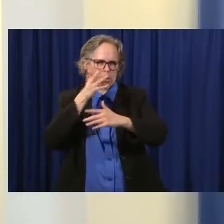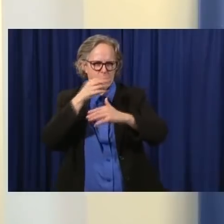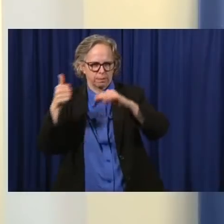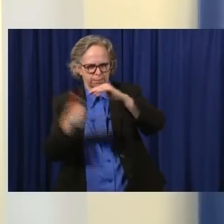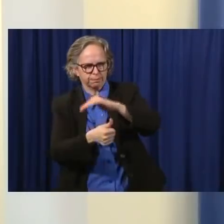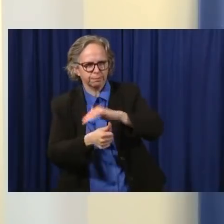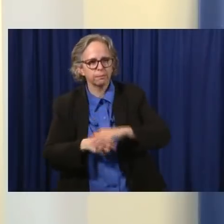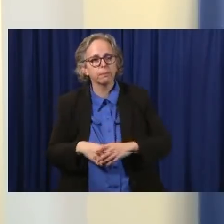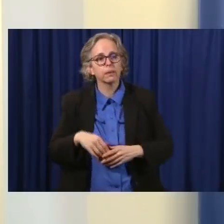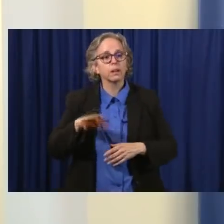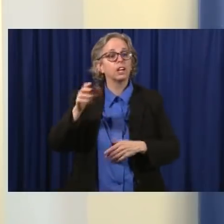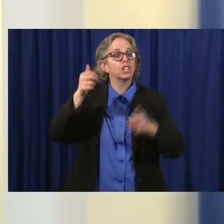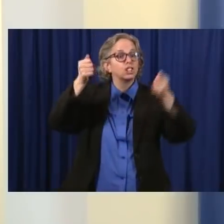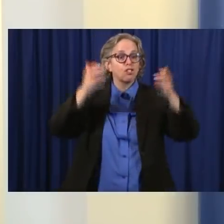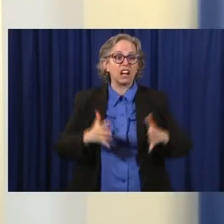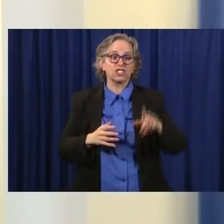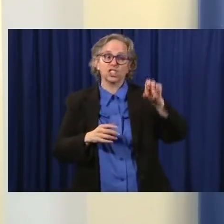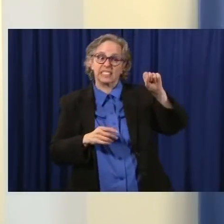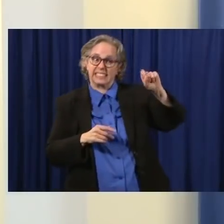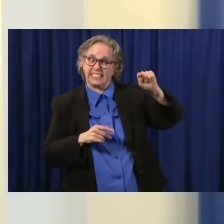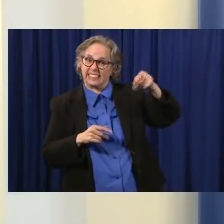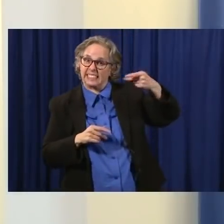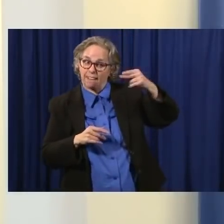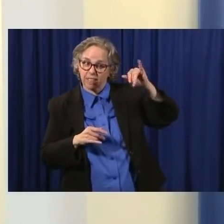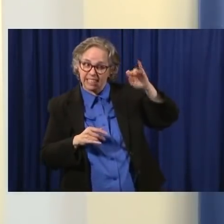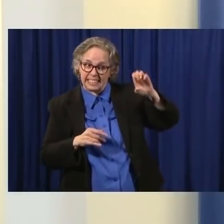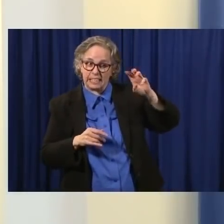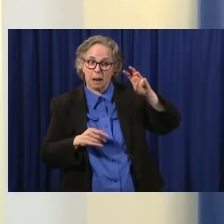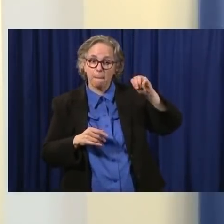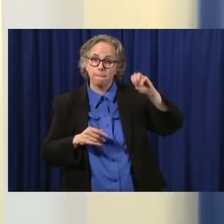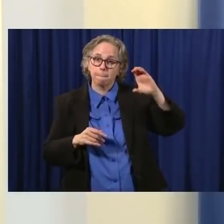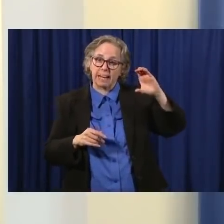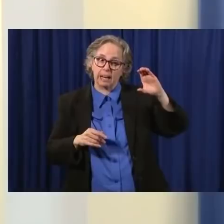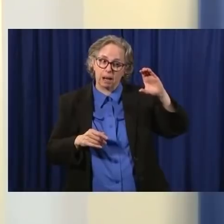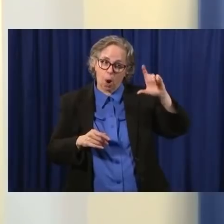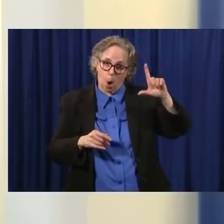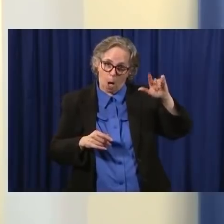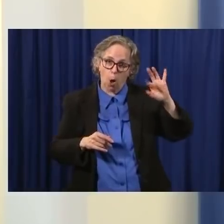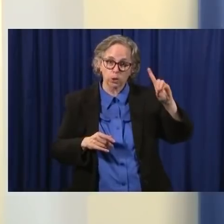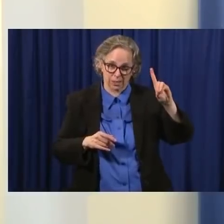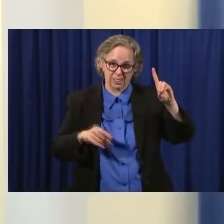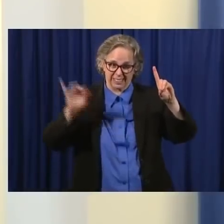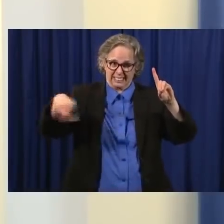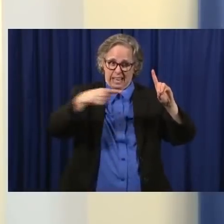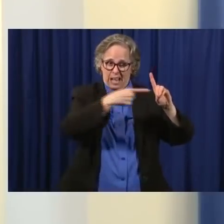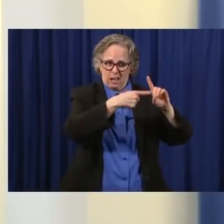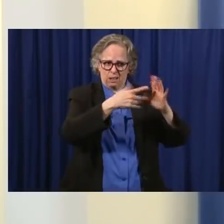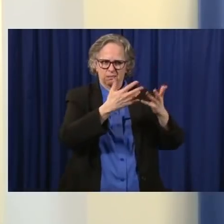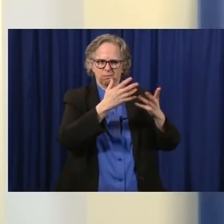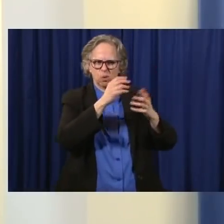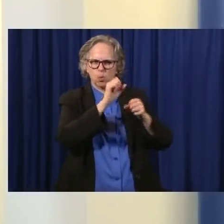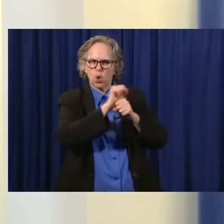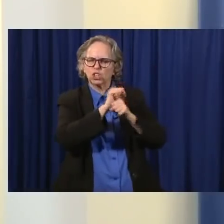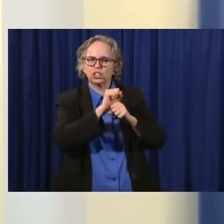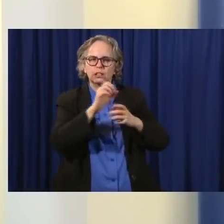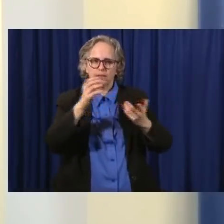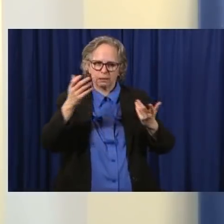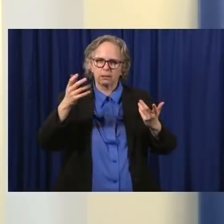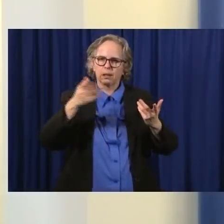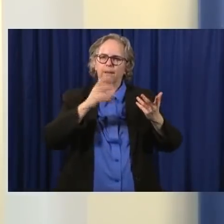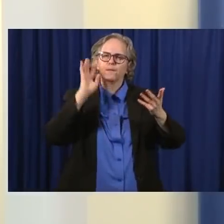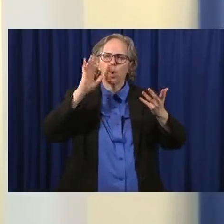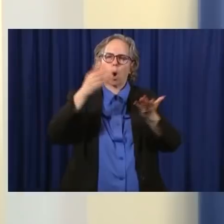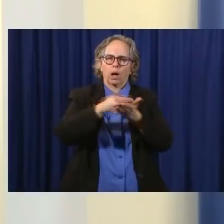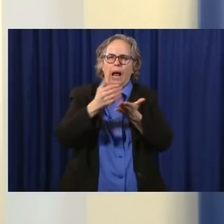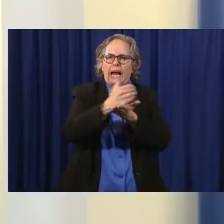McLeod from the Bureau of Workmen's Compensation, because she's really helped enable us to be able to do what the governor has asked us, which is to be